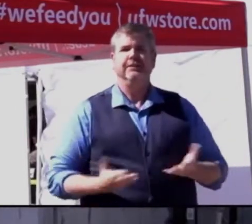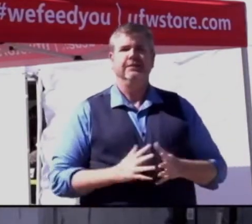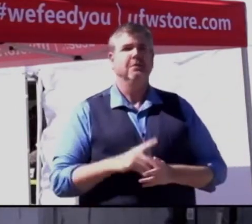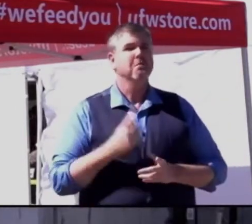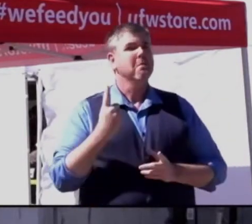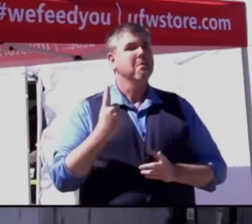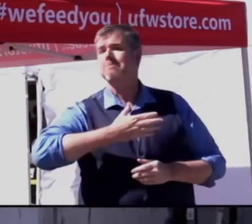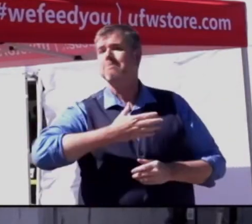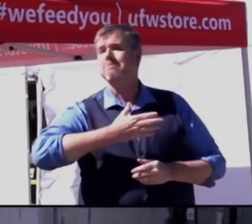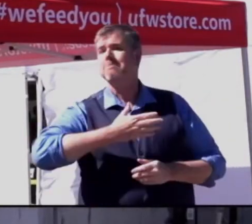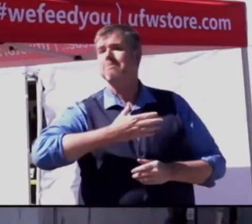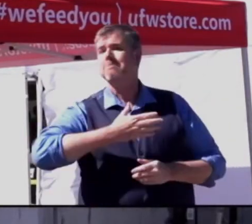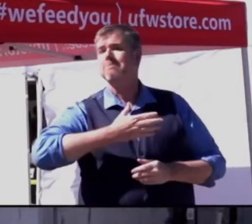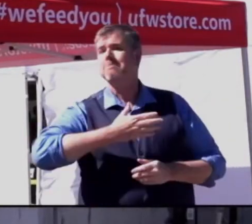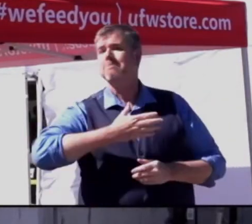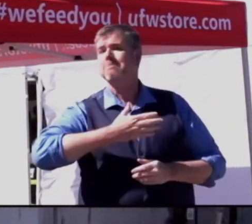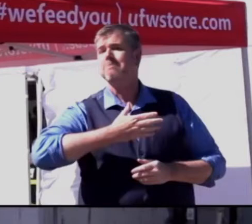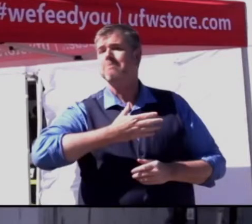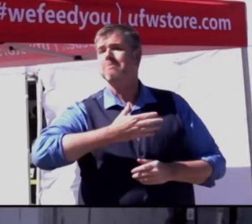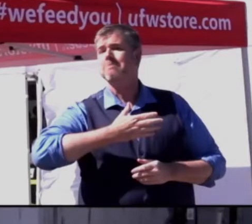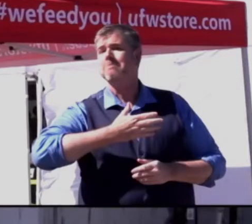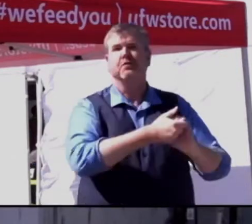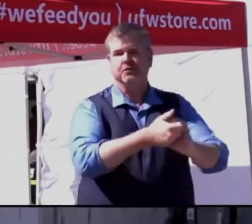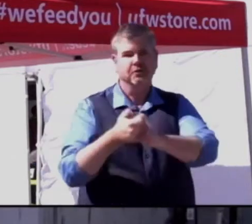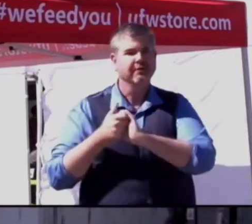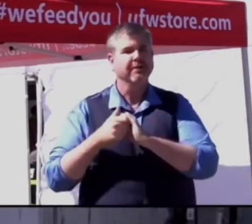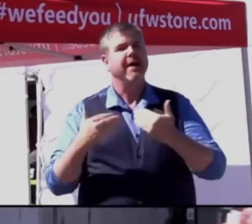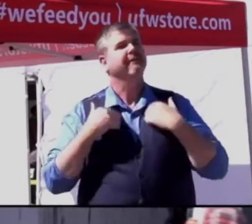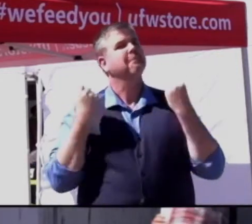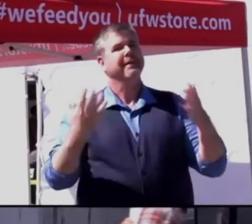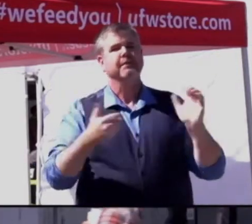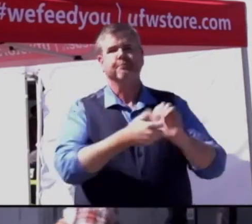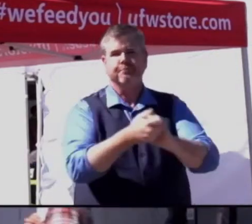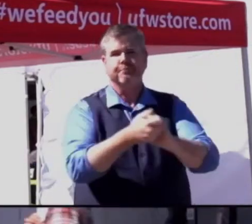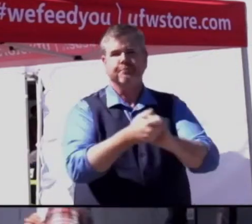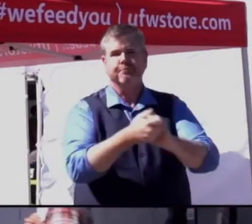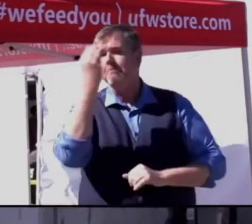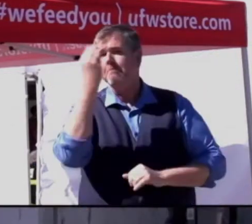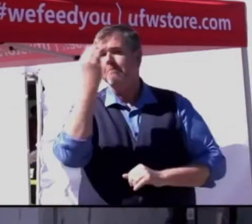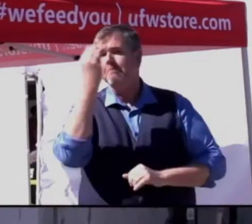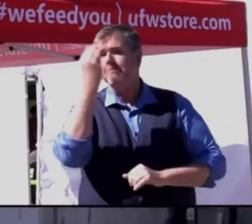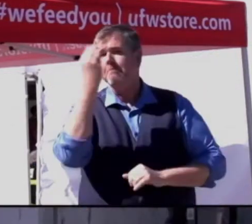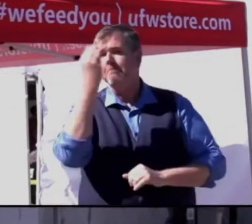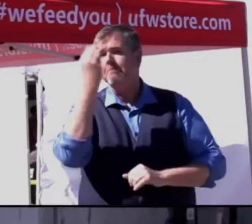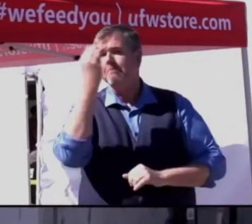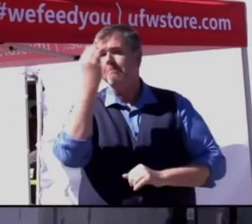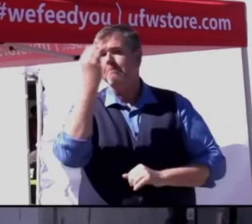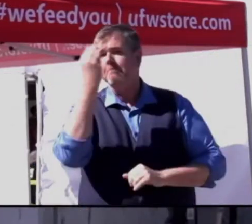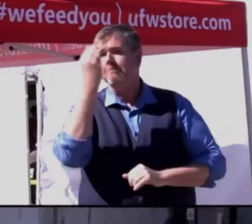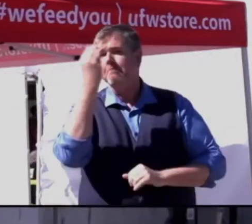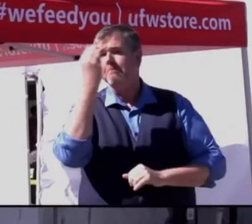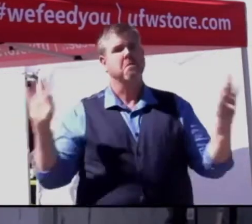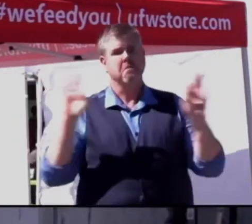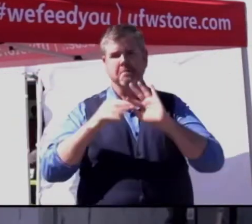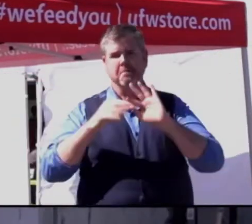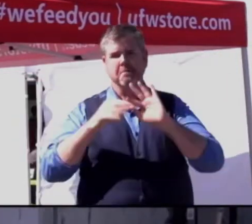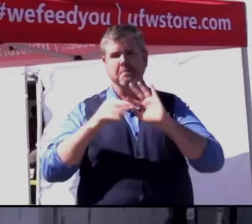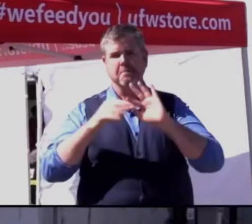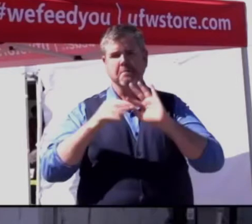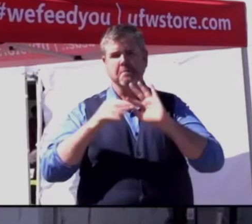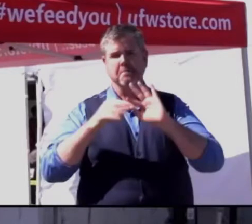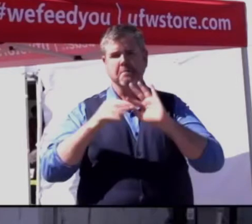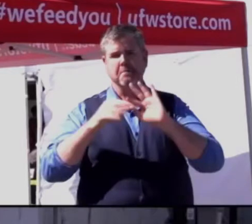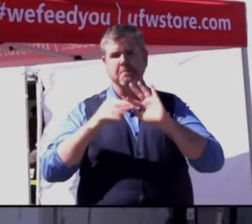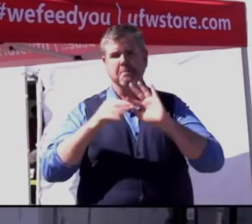that is partnerships. We have many of them. Monterey Mushroom is an extremely important partner, as being one of the largest